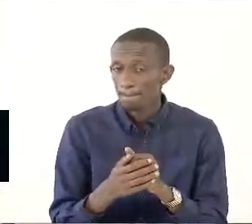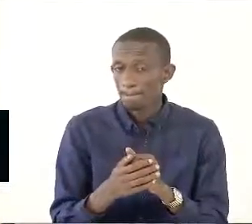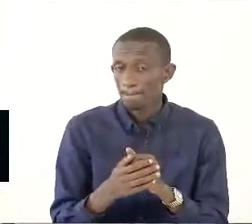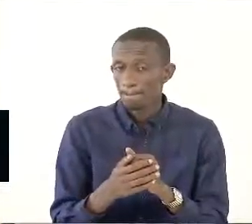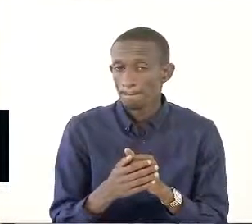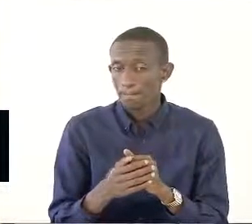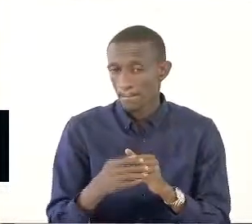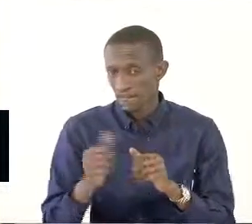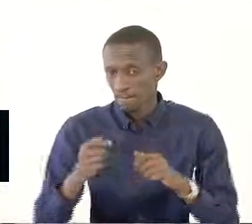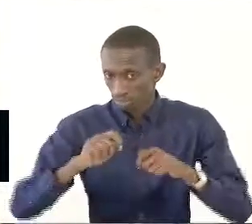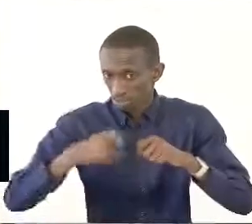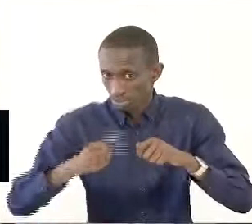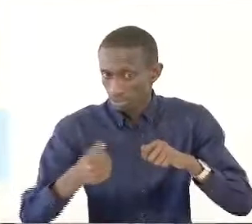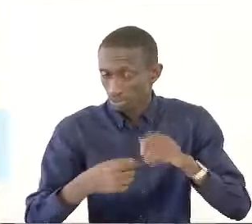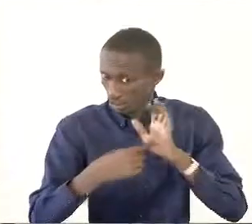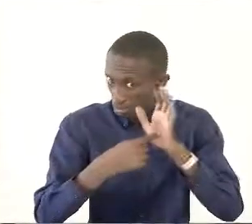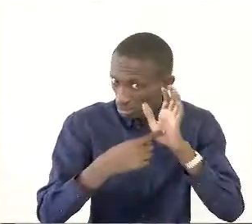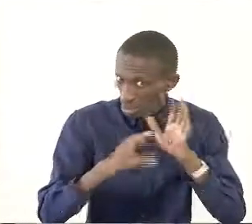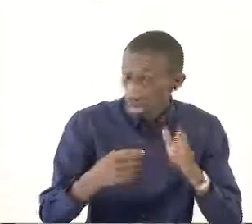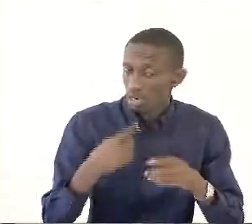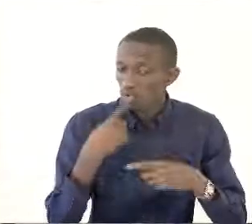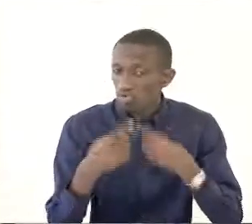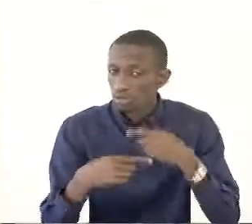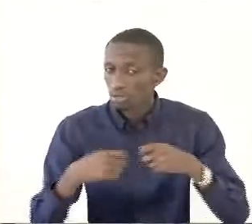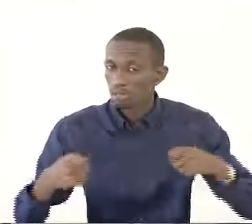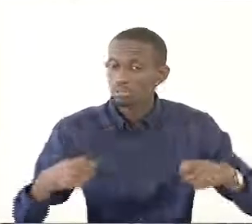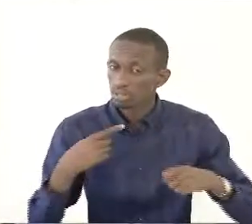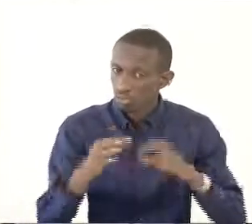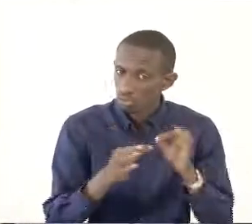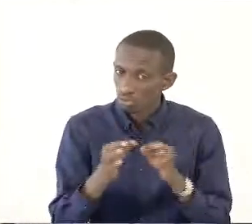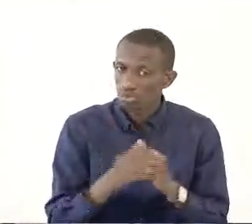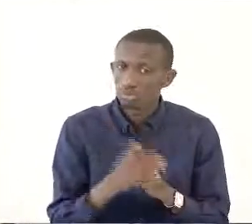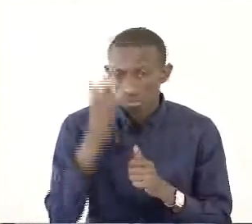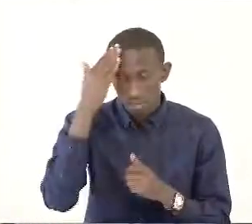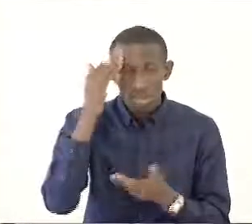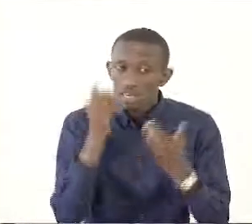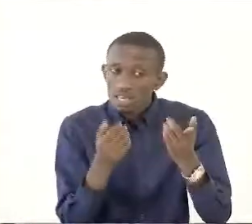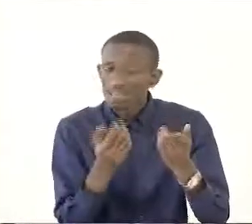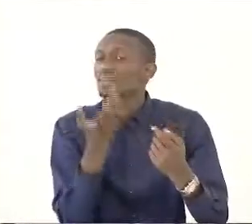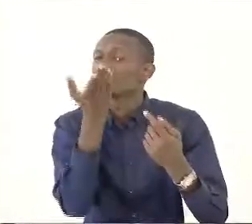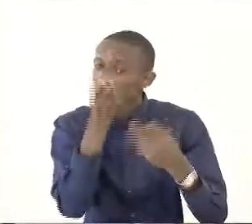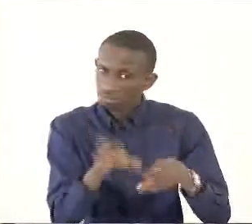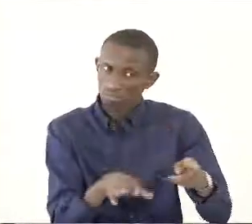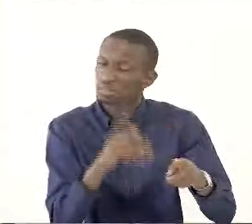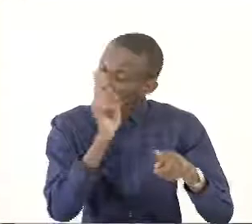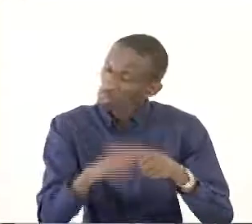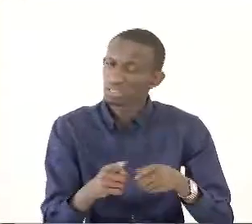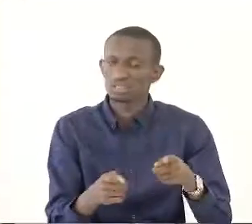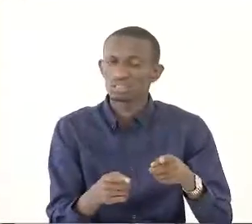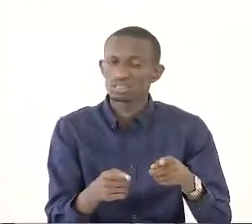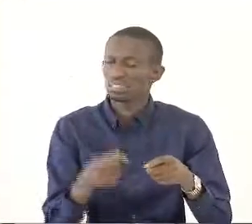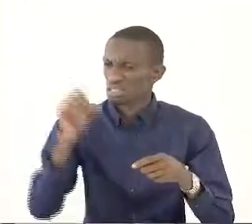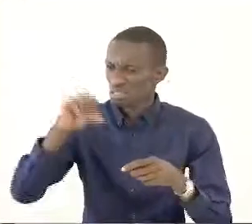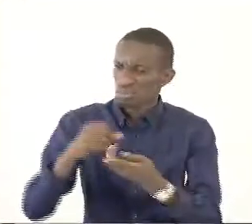will react to the radiations that may be harmful to you or to